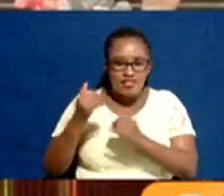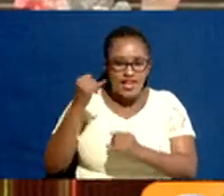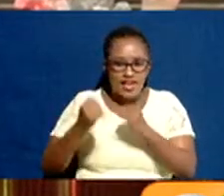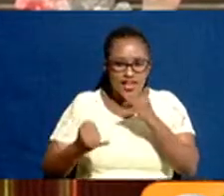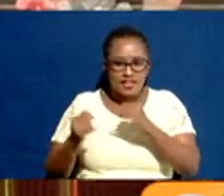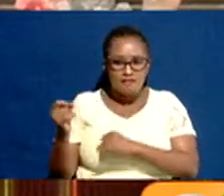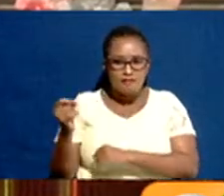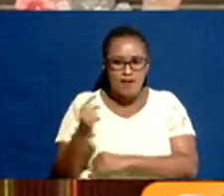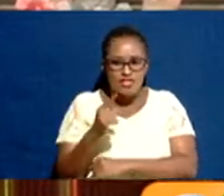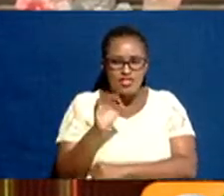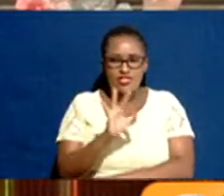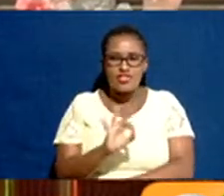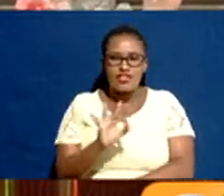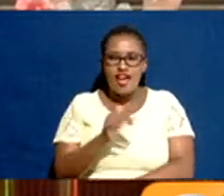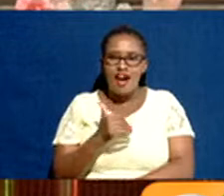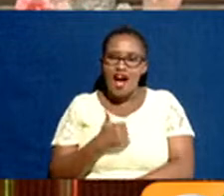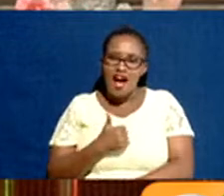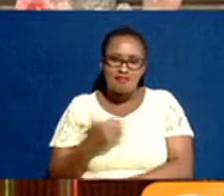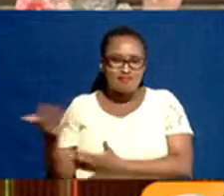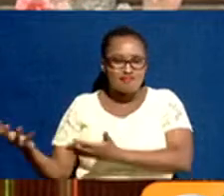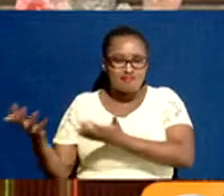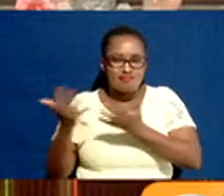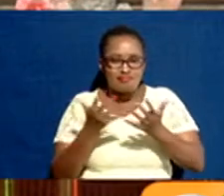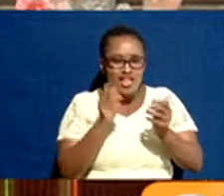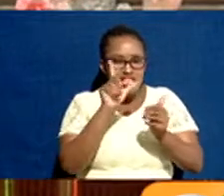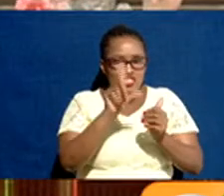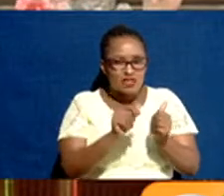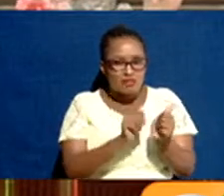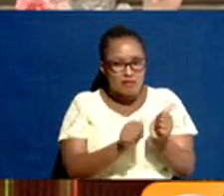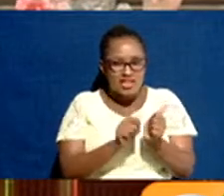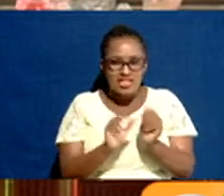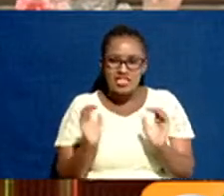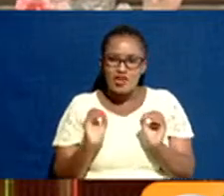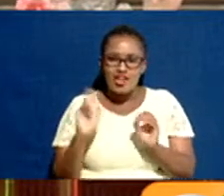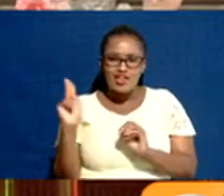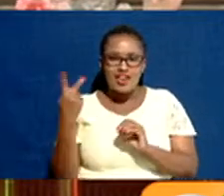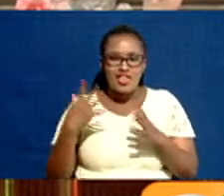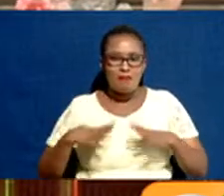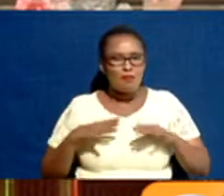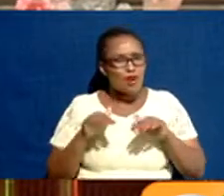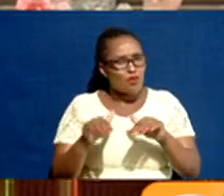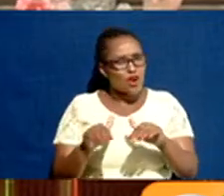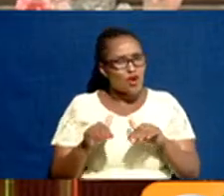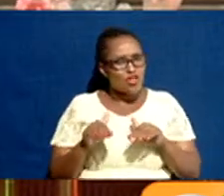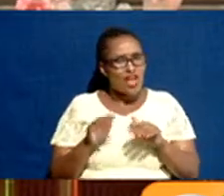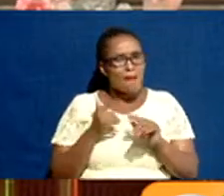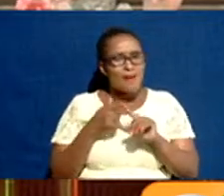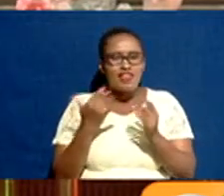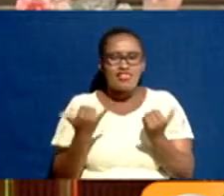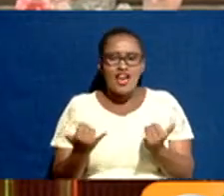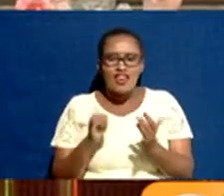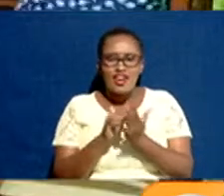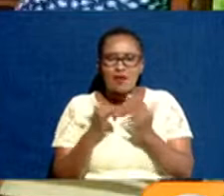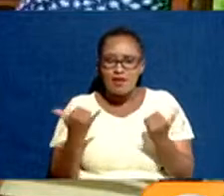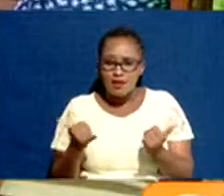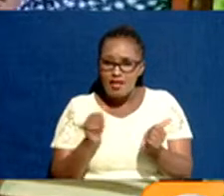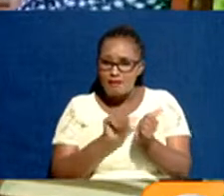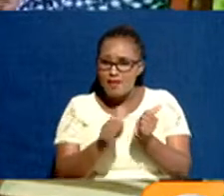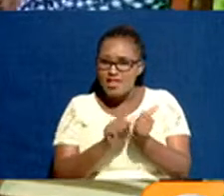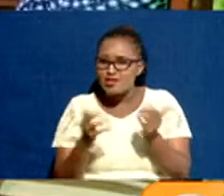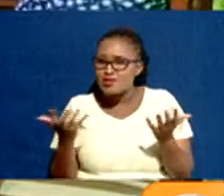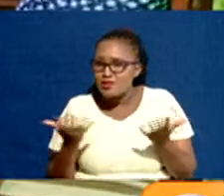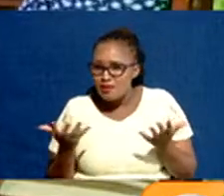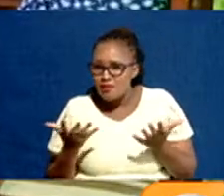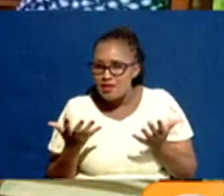March, there's no importation of cheap maize. Kenyans were waiting for this. Yes. Where is the maize? It's good you have asked that question. The maize is